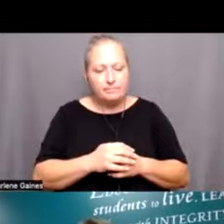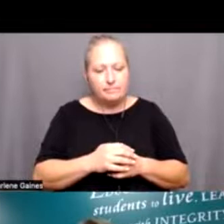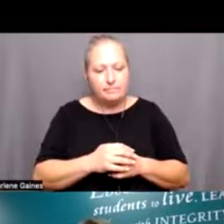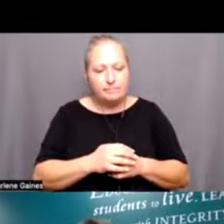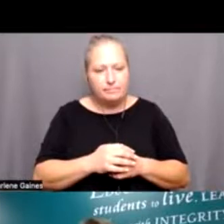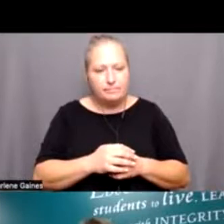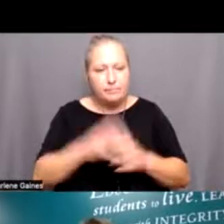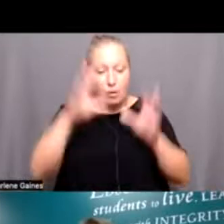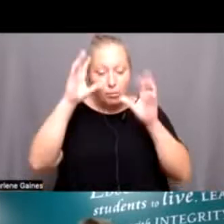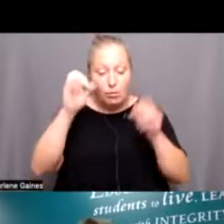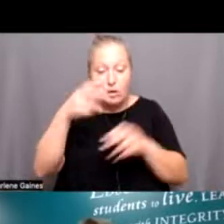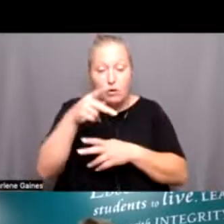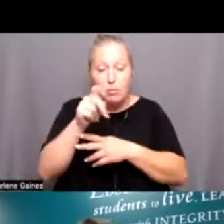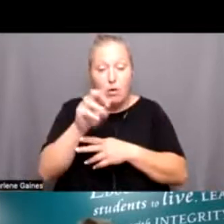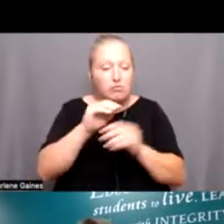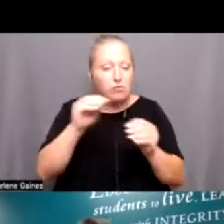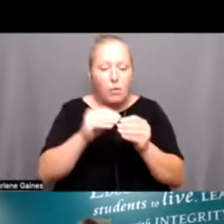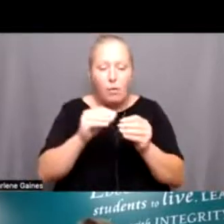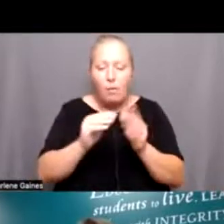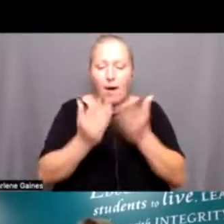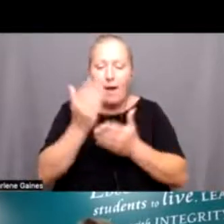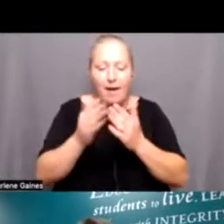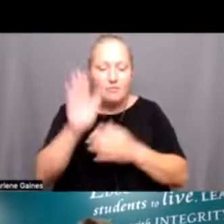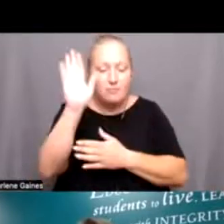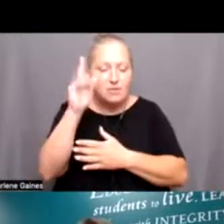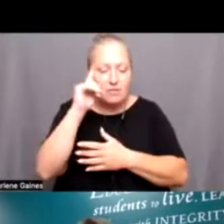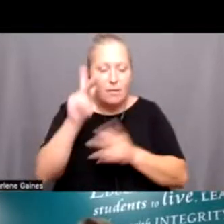Okay, President Proctor, we have no other hands for public comment.